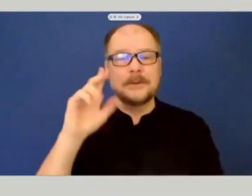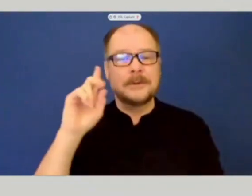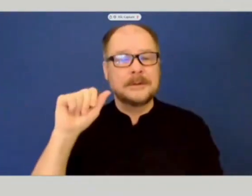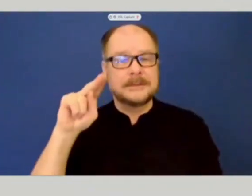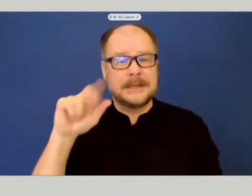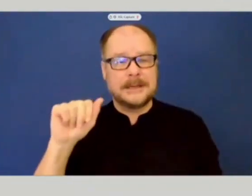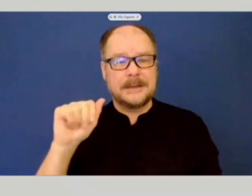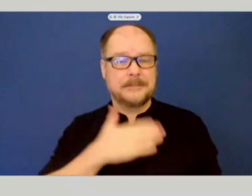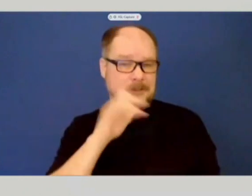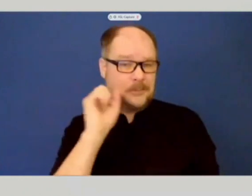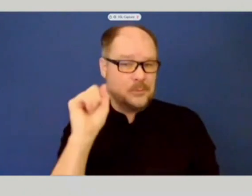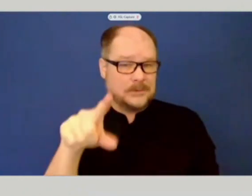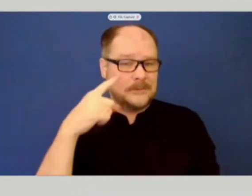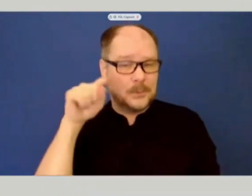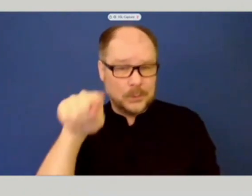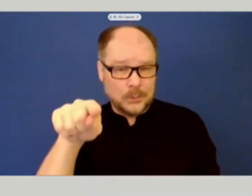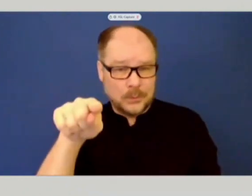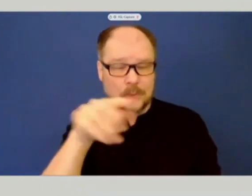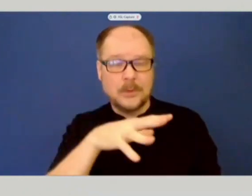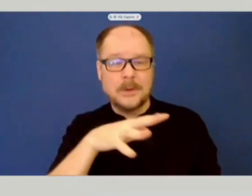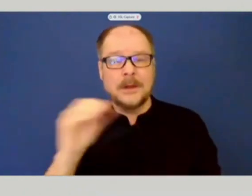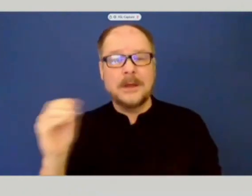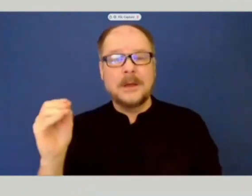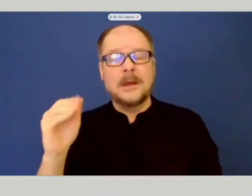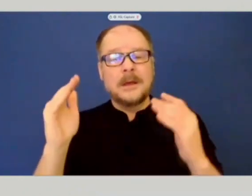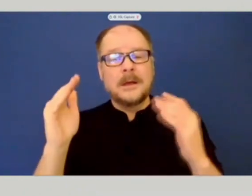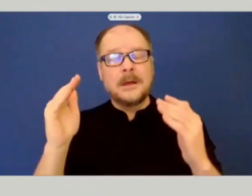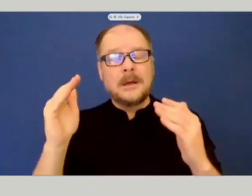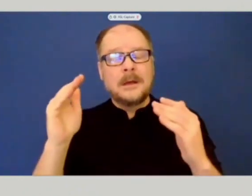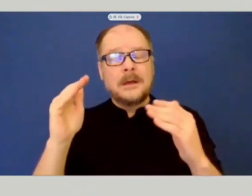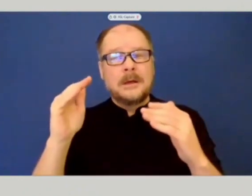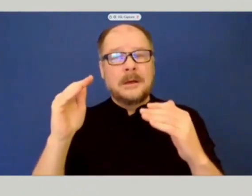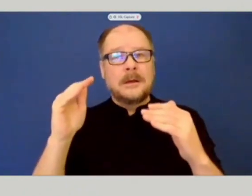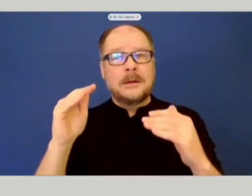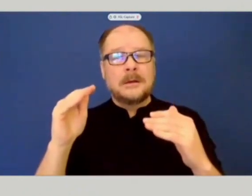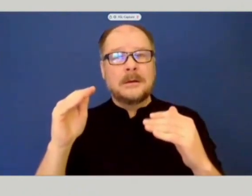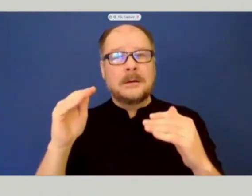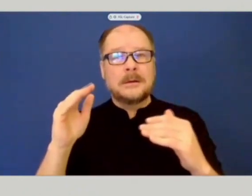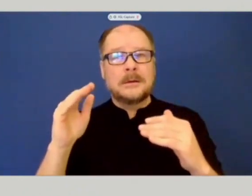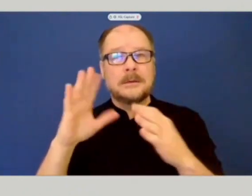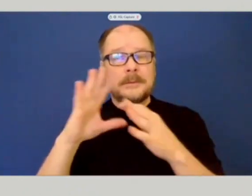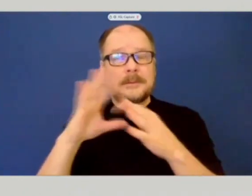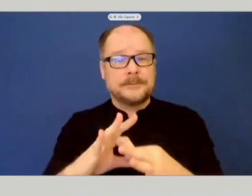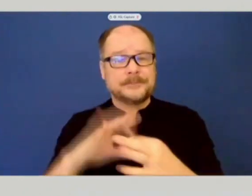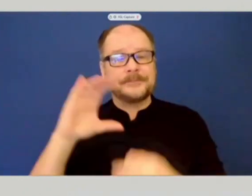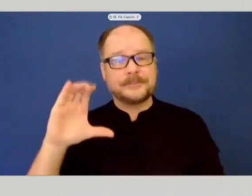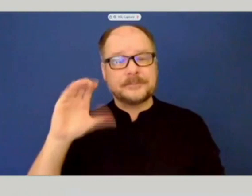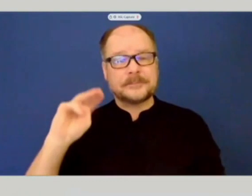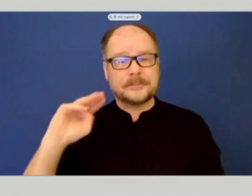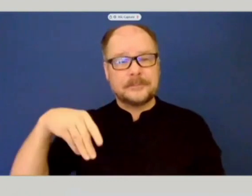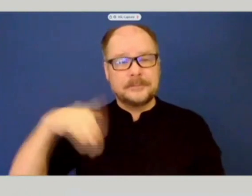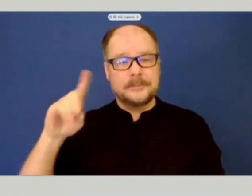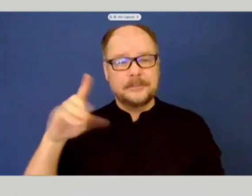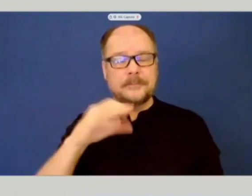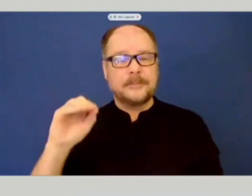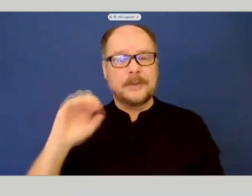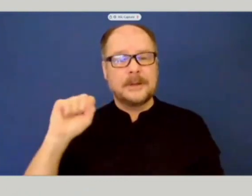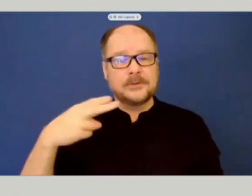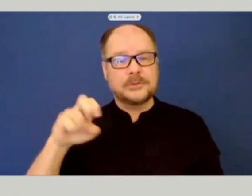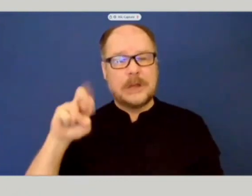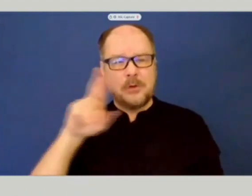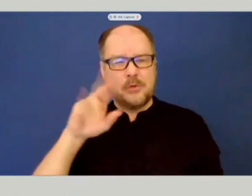you. In terms of the CMPD and the sheriffs, did they say why they refused to